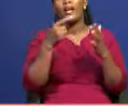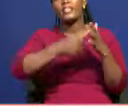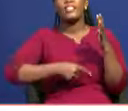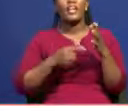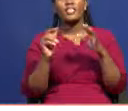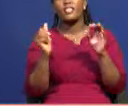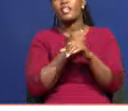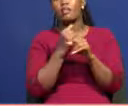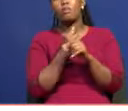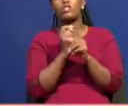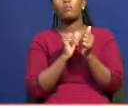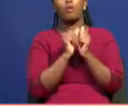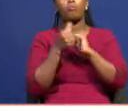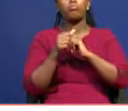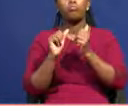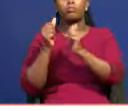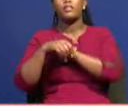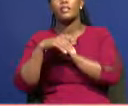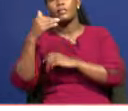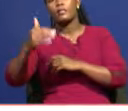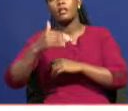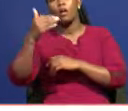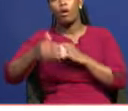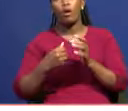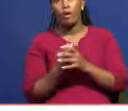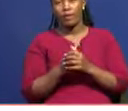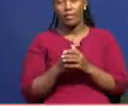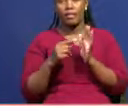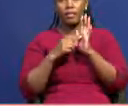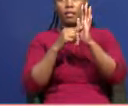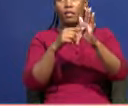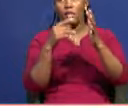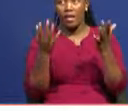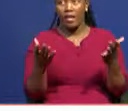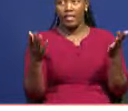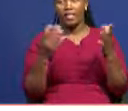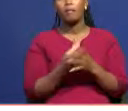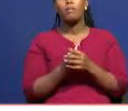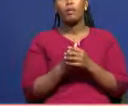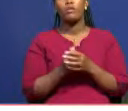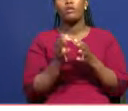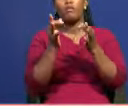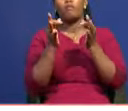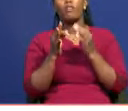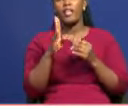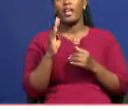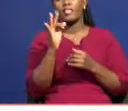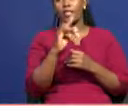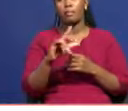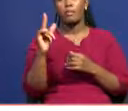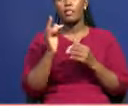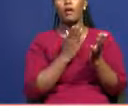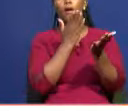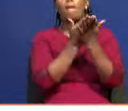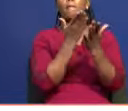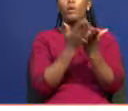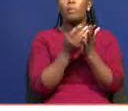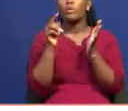have to change on a year-to-year basis. If you look, for example, the finance bill proposals that we have this year, some of